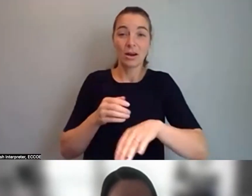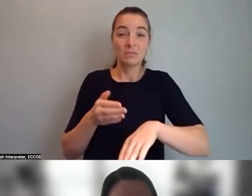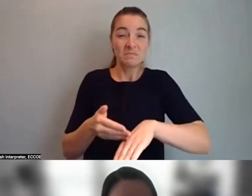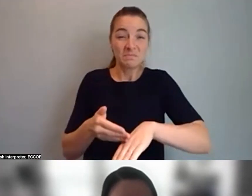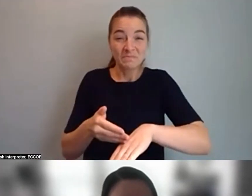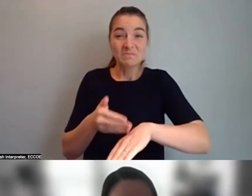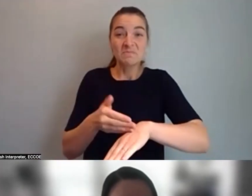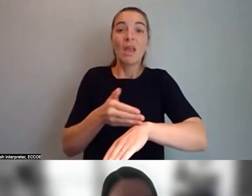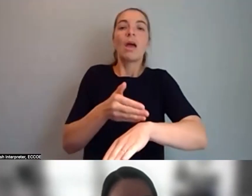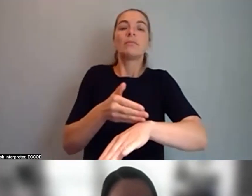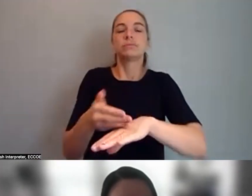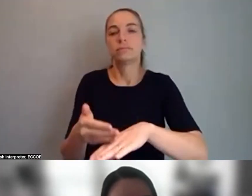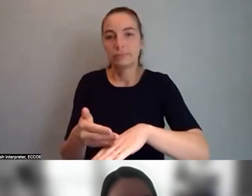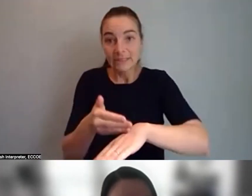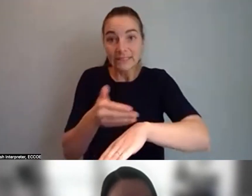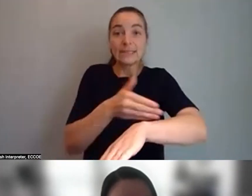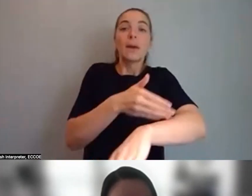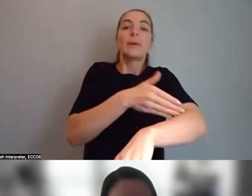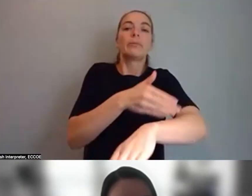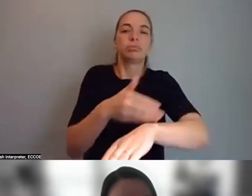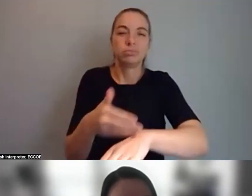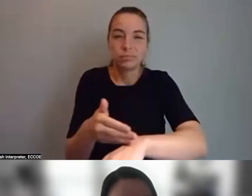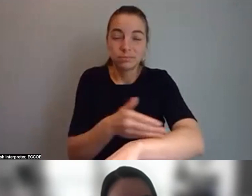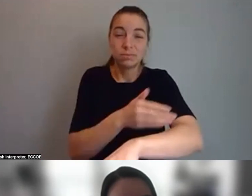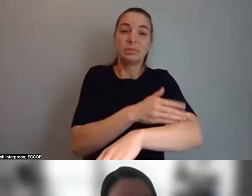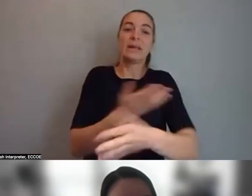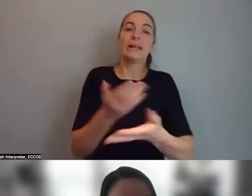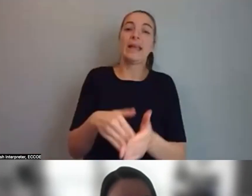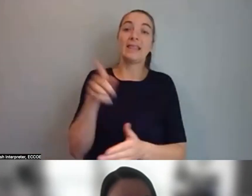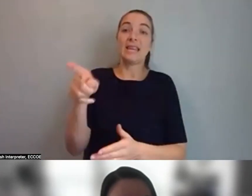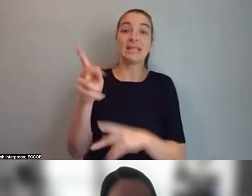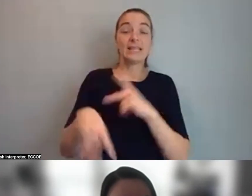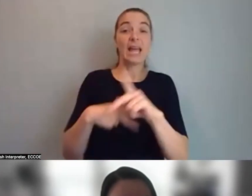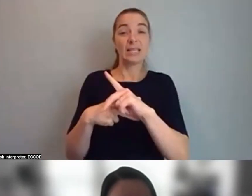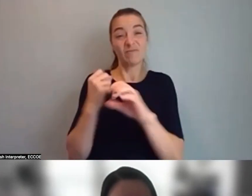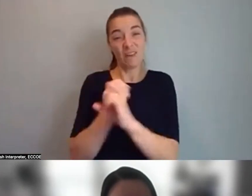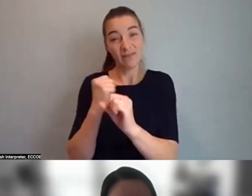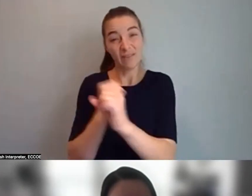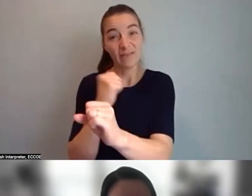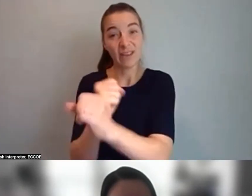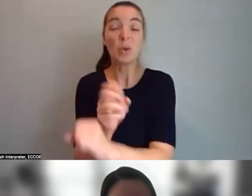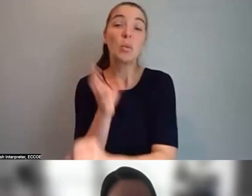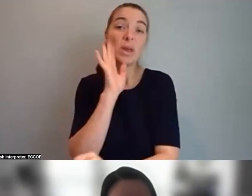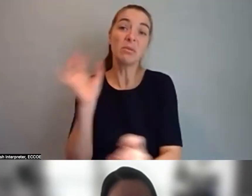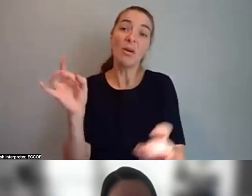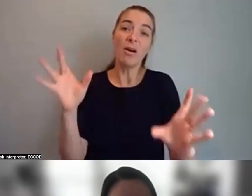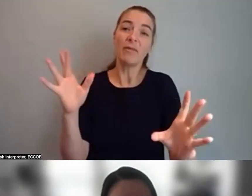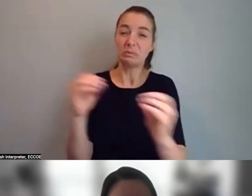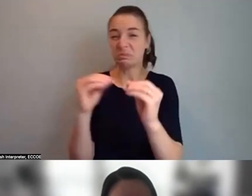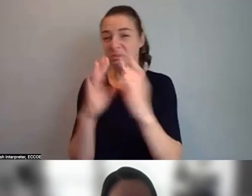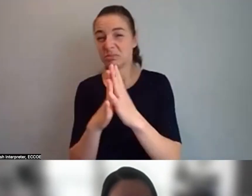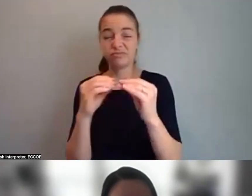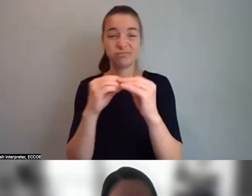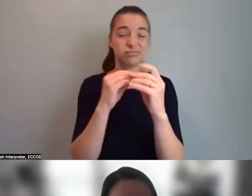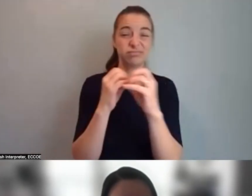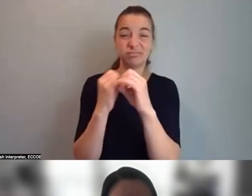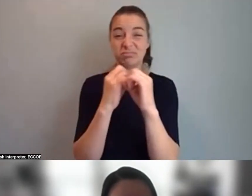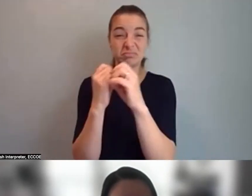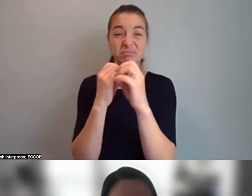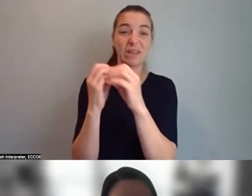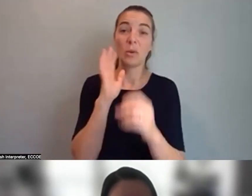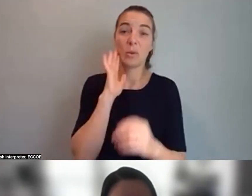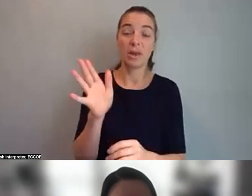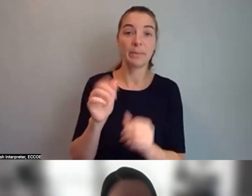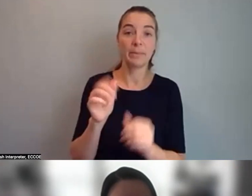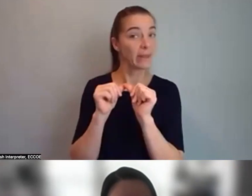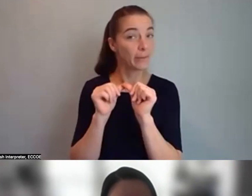fights that are going to be persistent until, you know, if and when something happens. And, you maybe there will